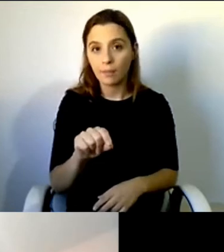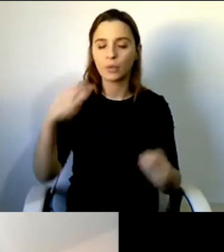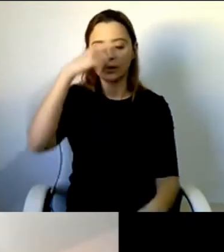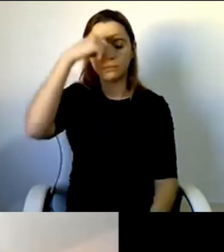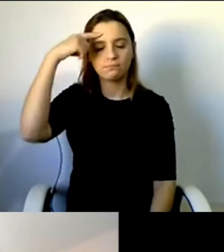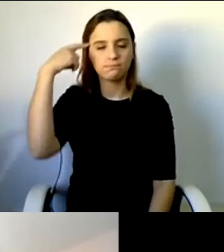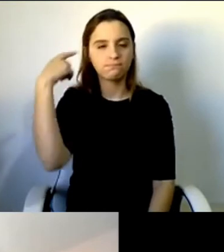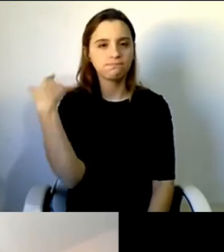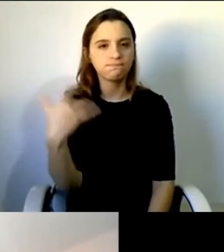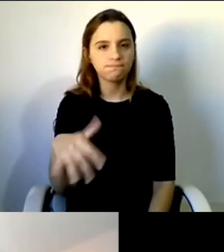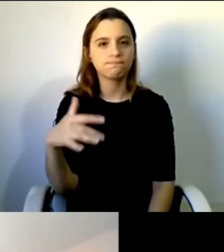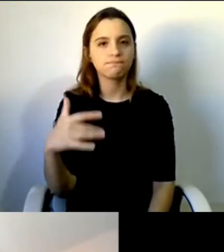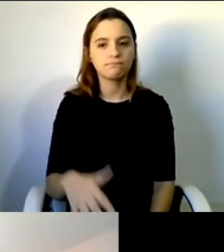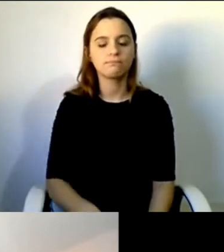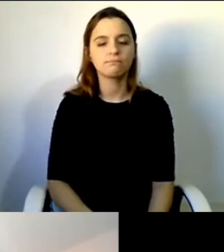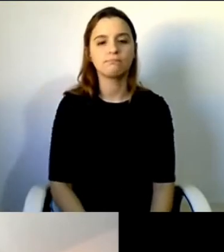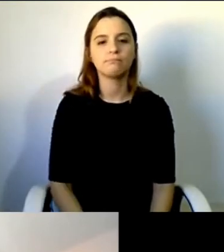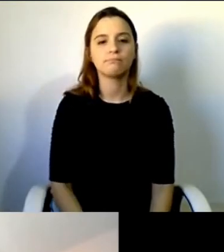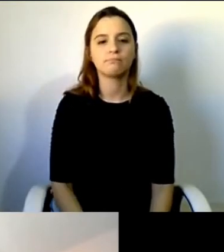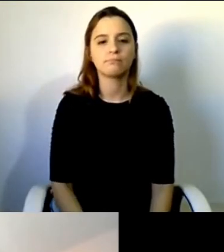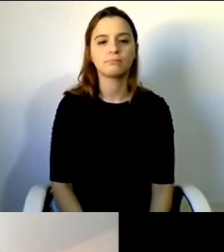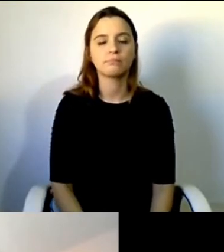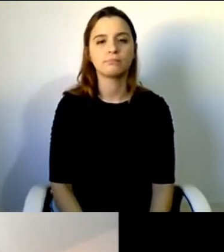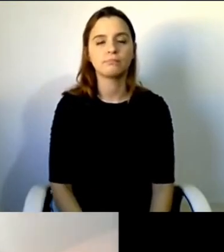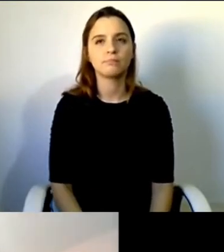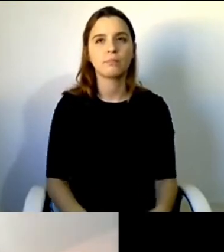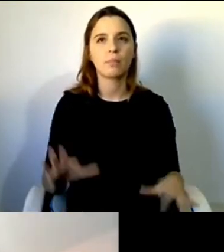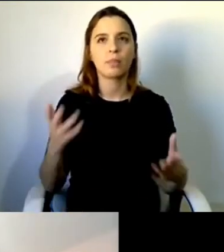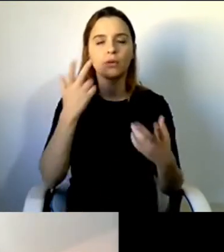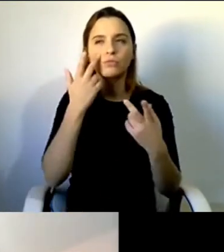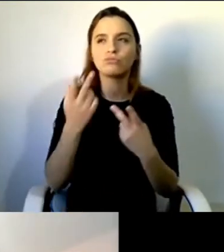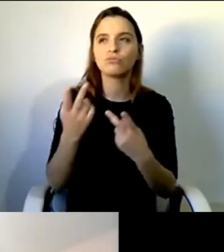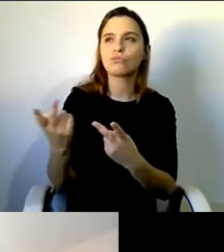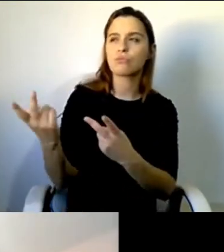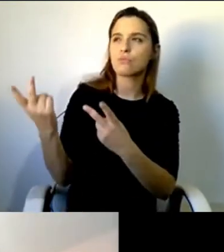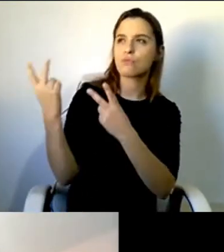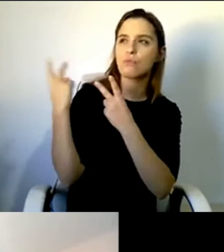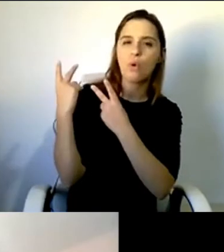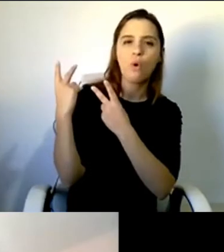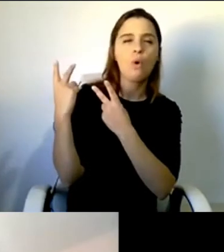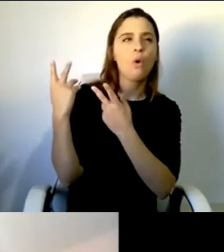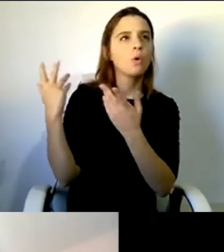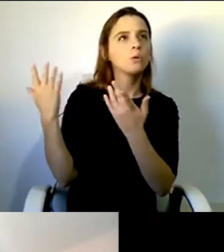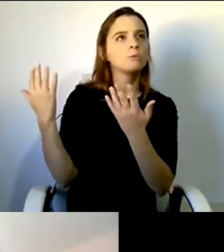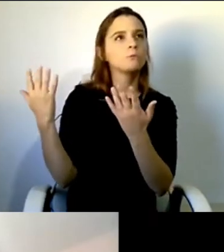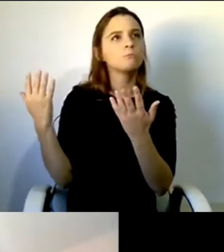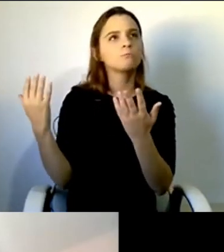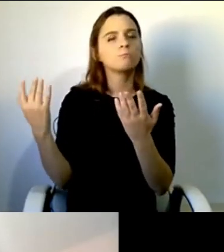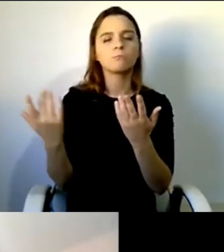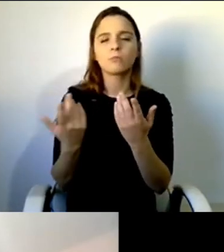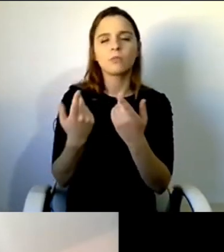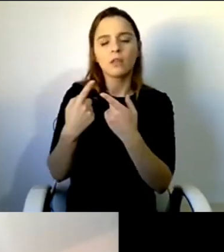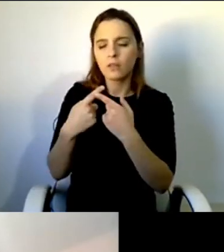look back, I can't see much difference more than 25